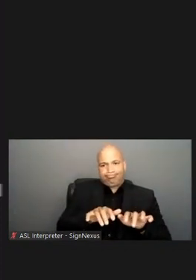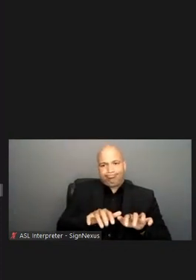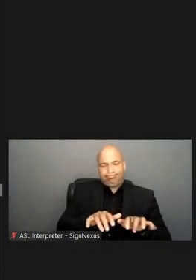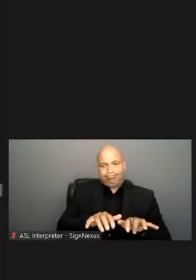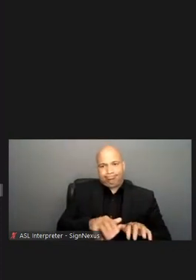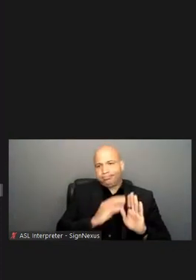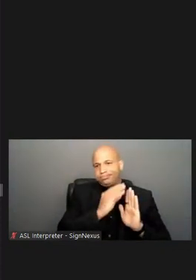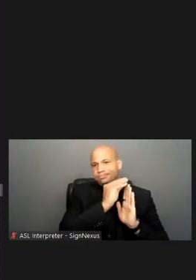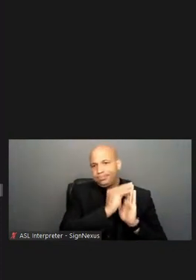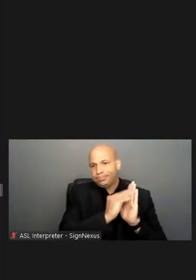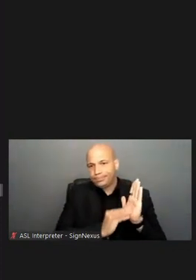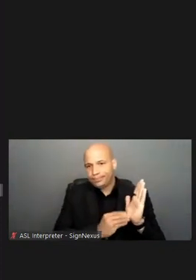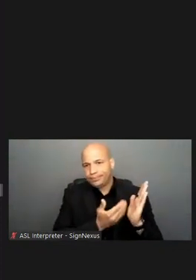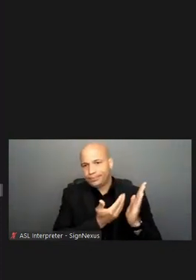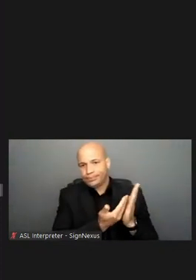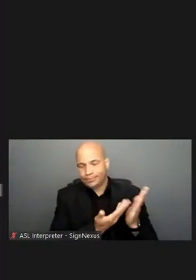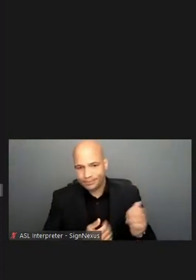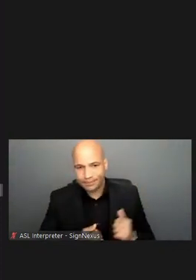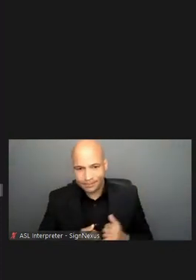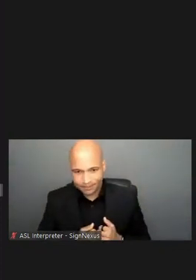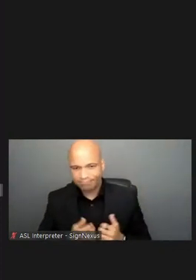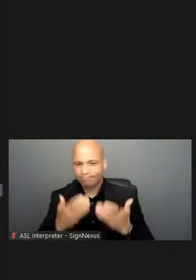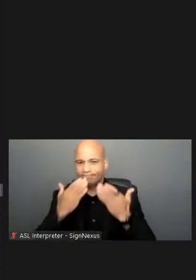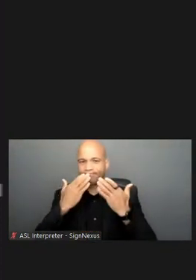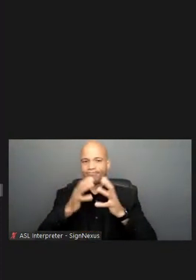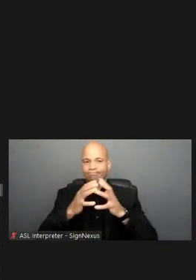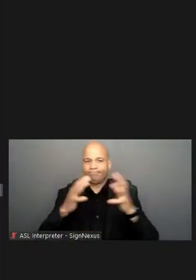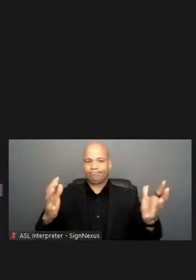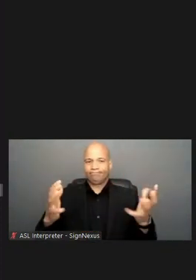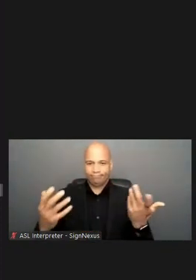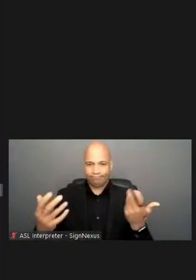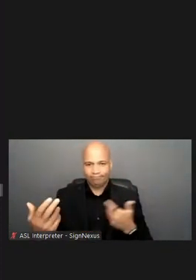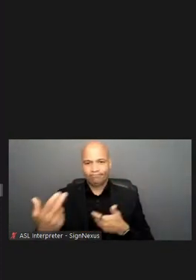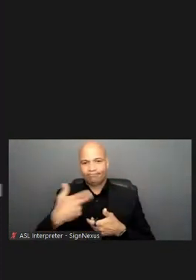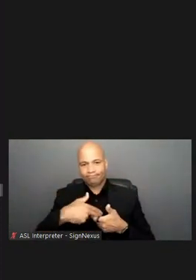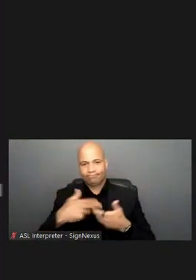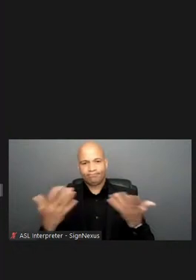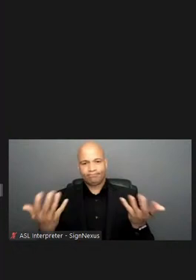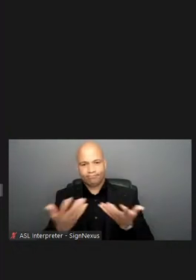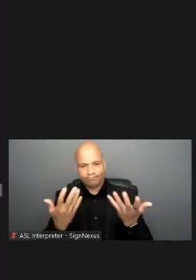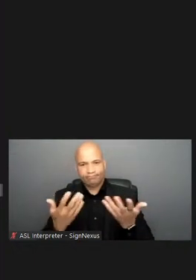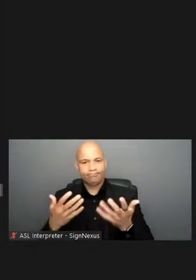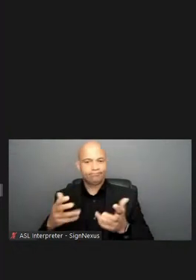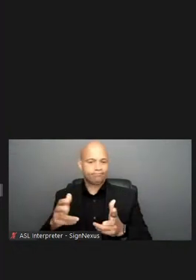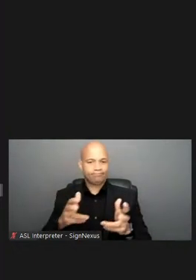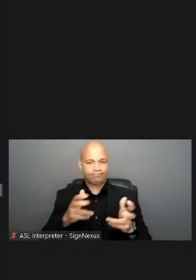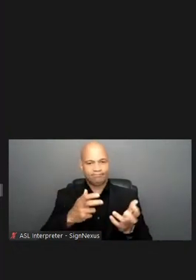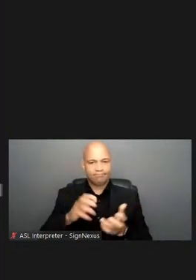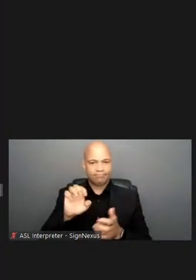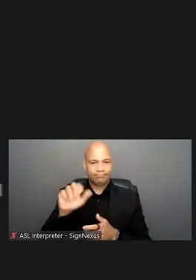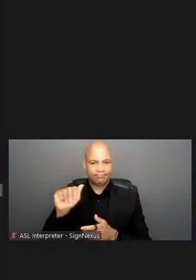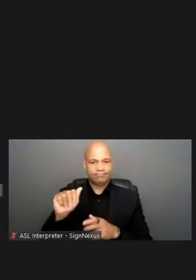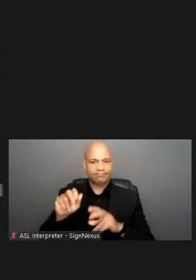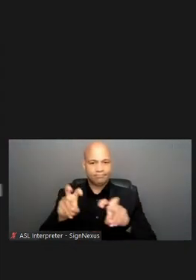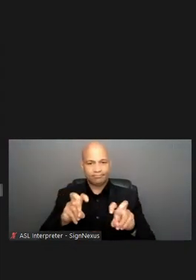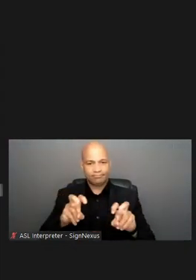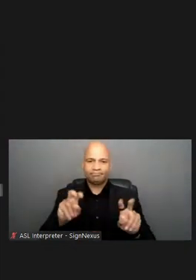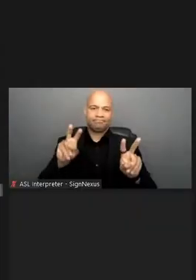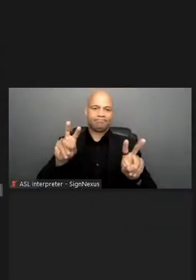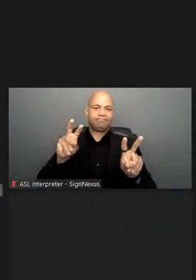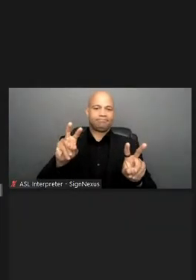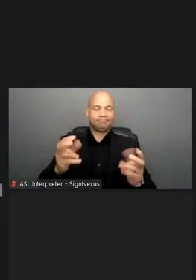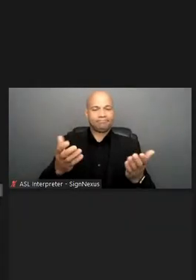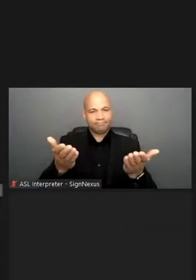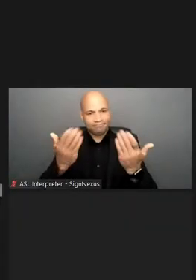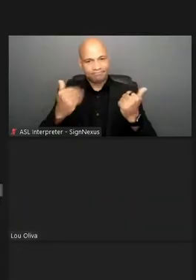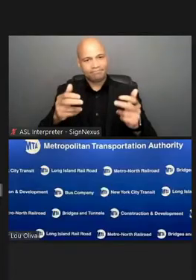hearing to learn more about the environmental assessment for the central business district tolling program and now we look forward to hearing from you